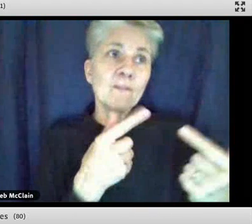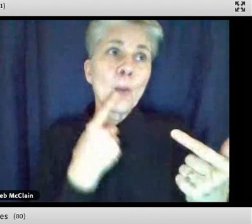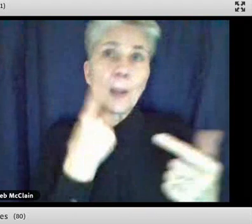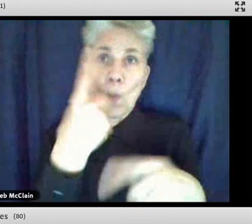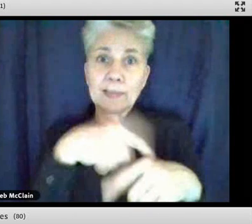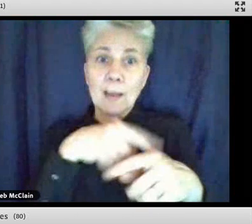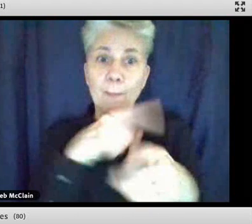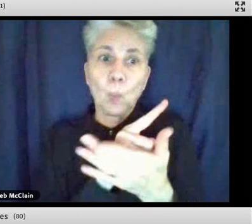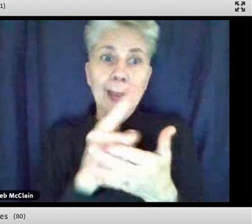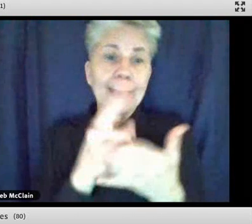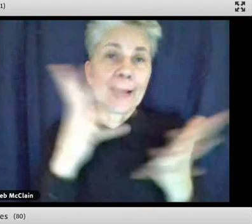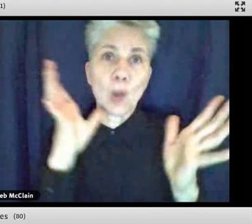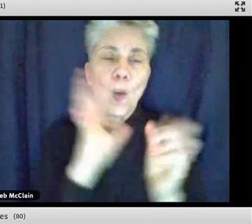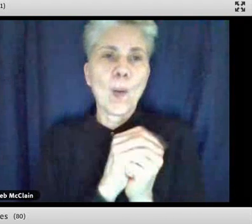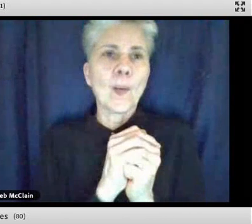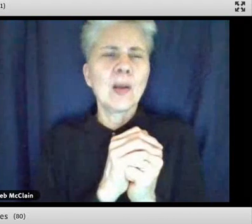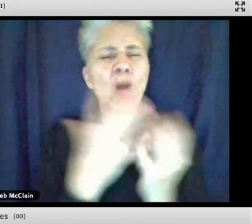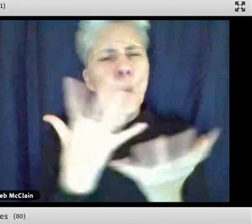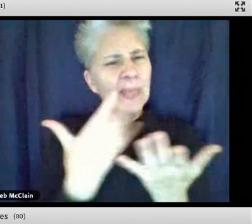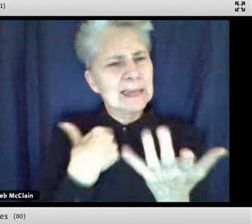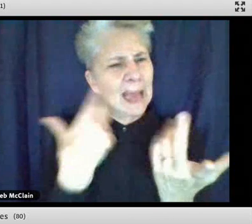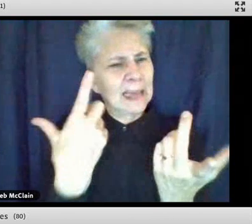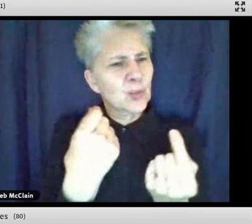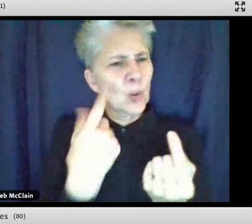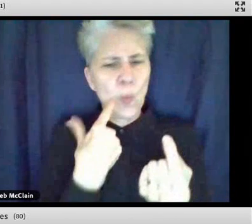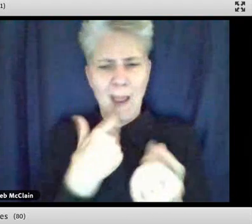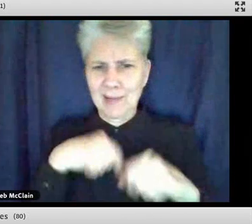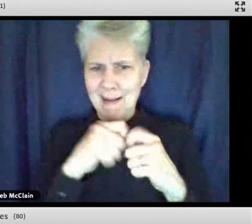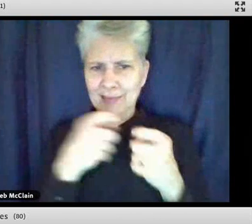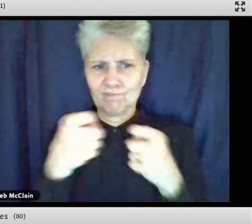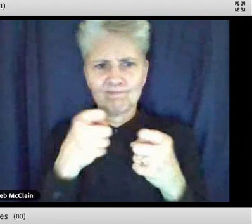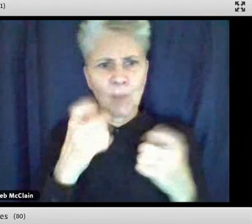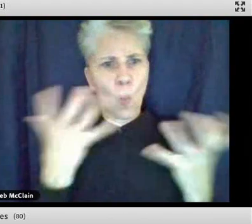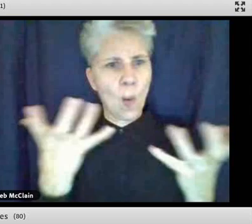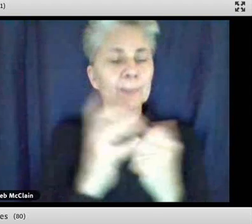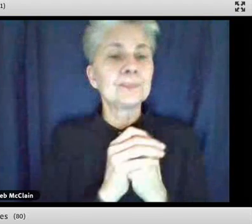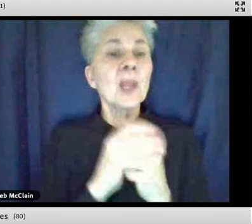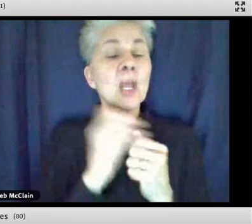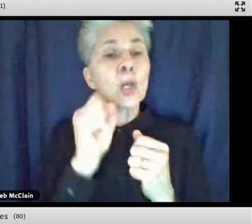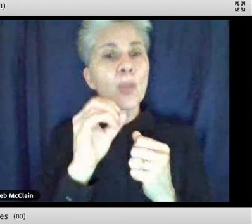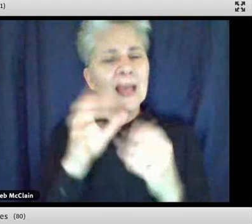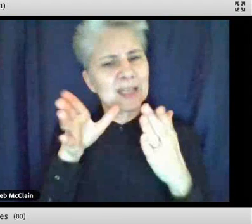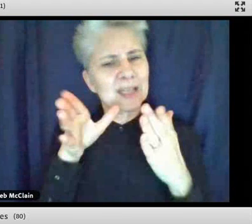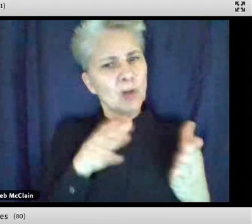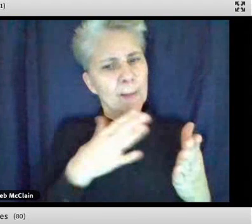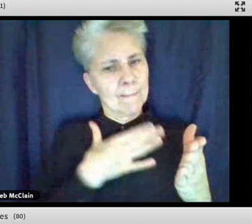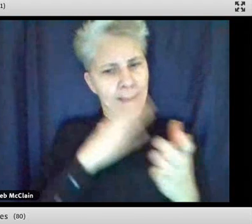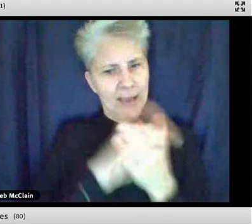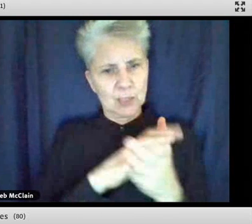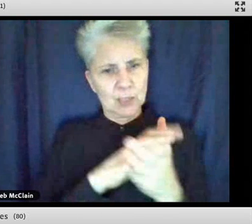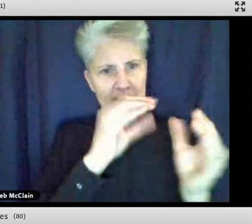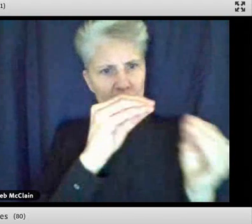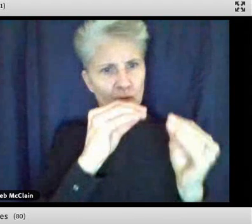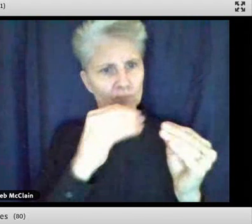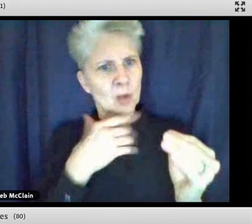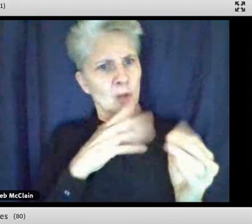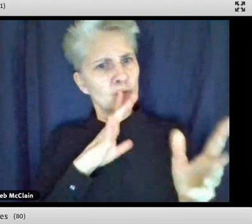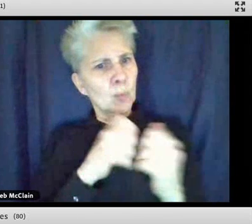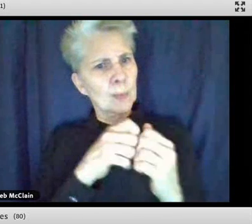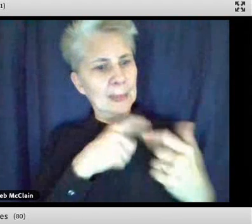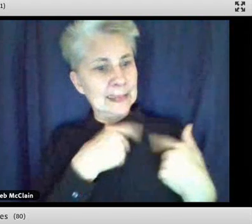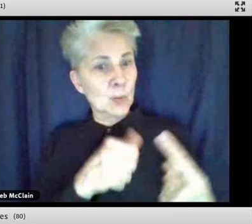week. What are things I can do? What can I control? And this is a strategy my husband has talked to me about since